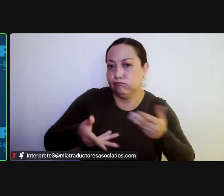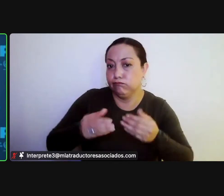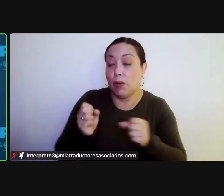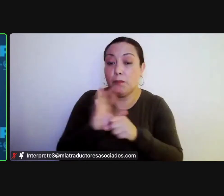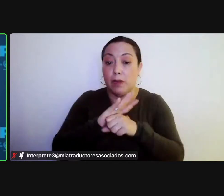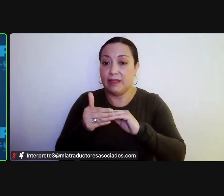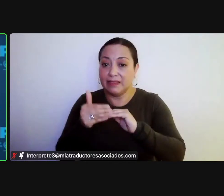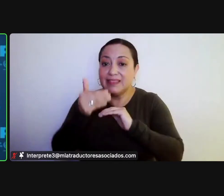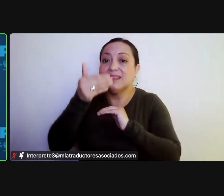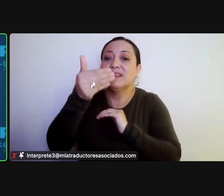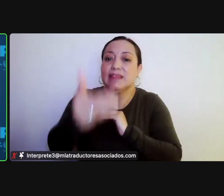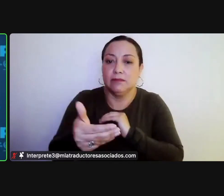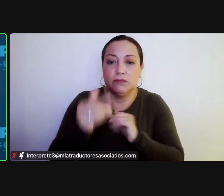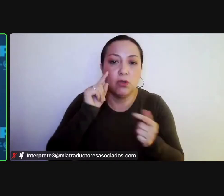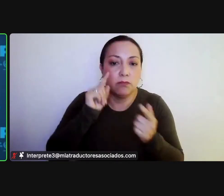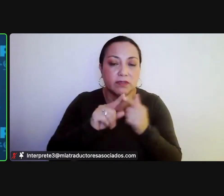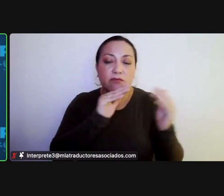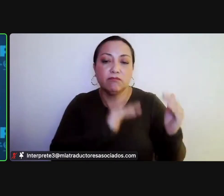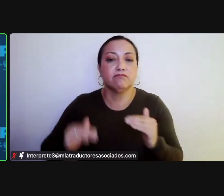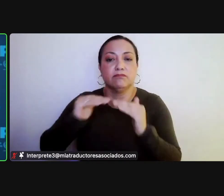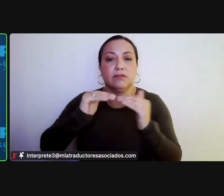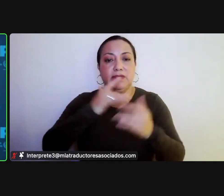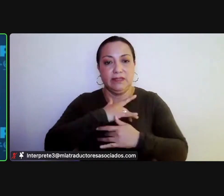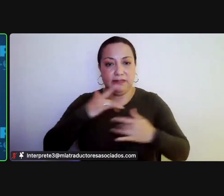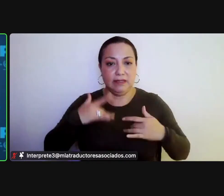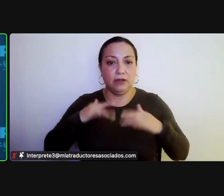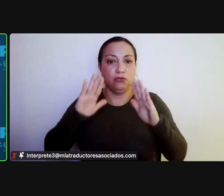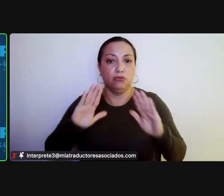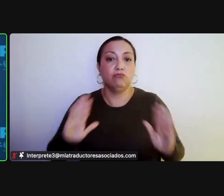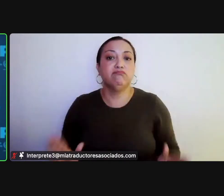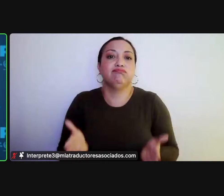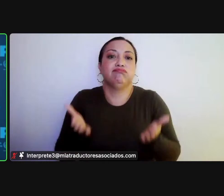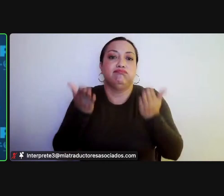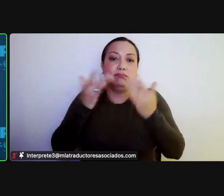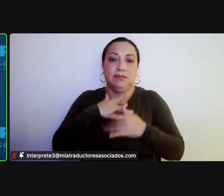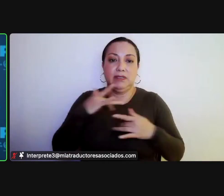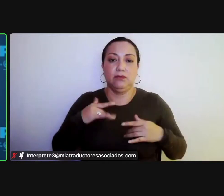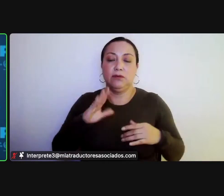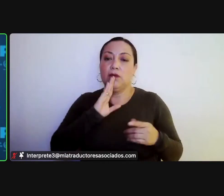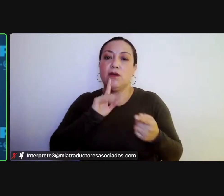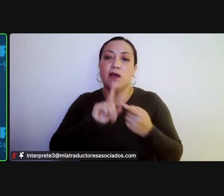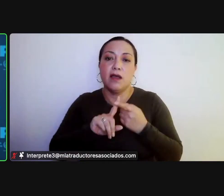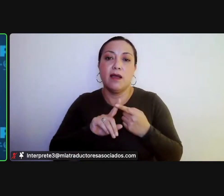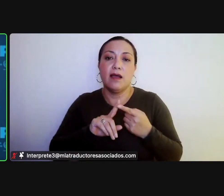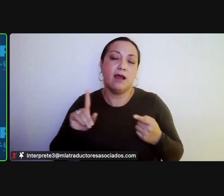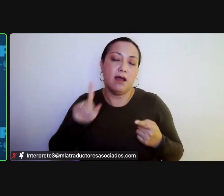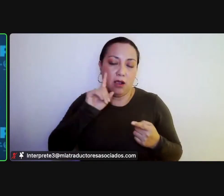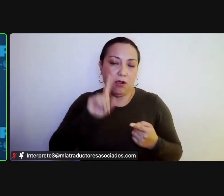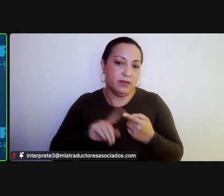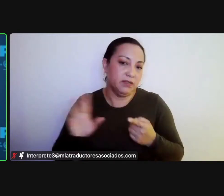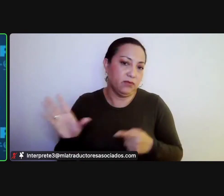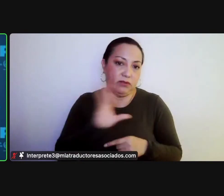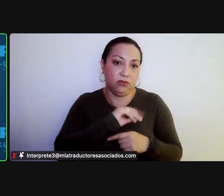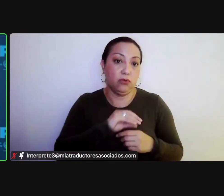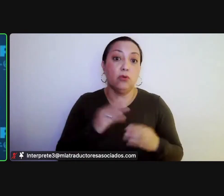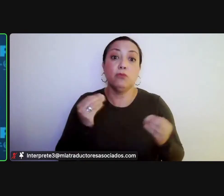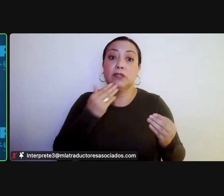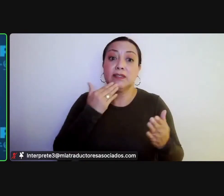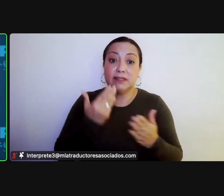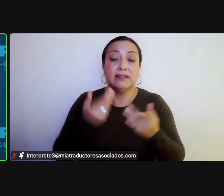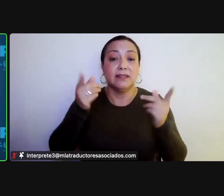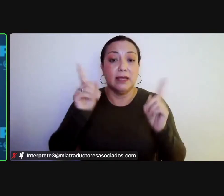in post-pandemic to be able to achieve greater equity and better health to all. With this, I finish. I